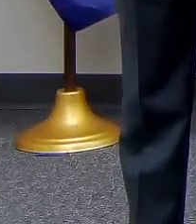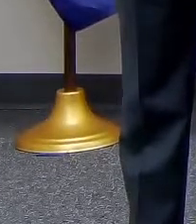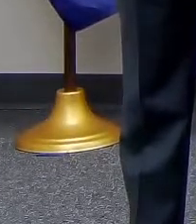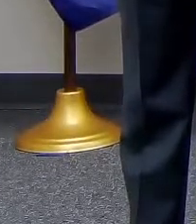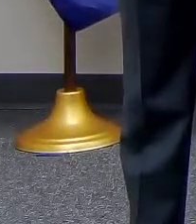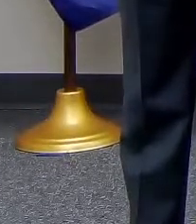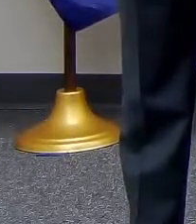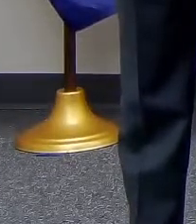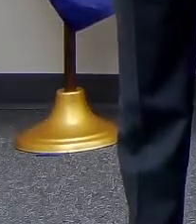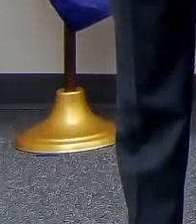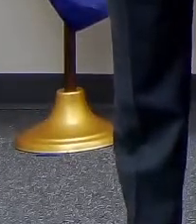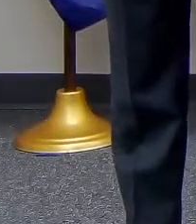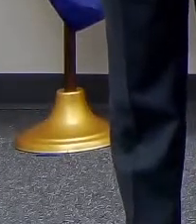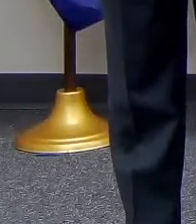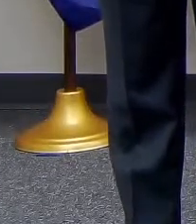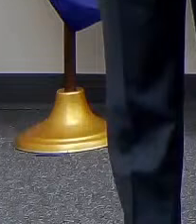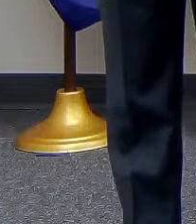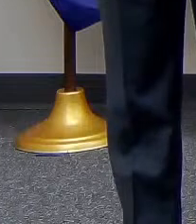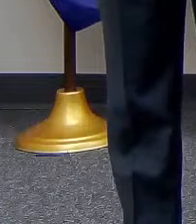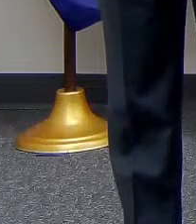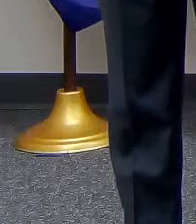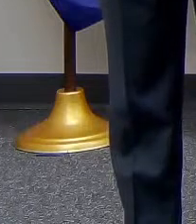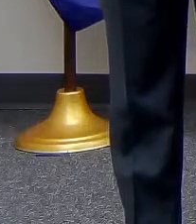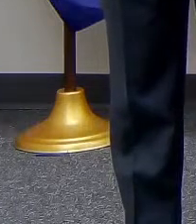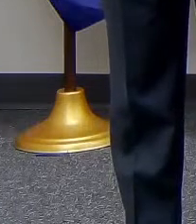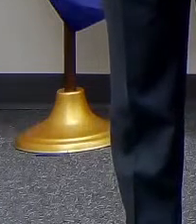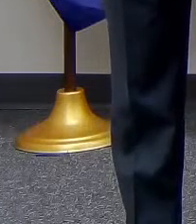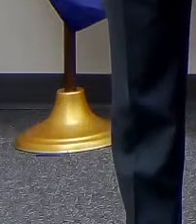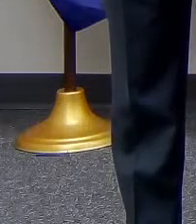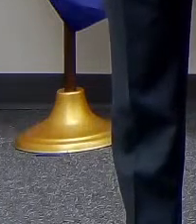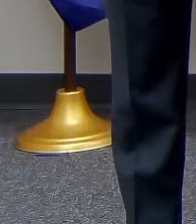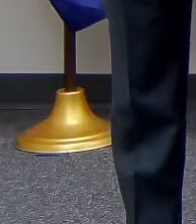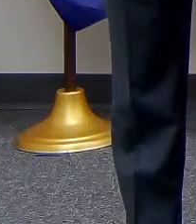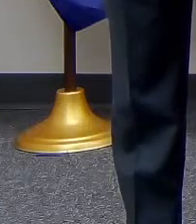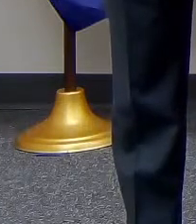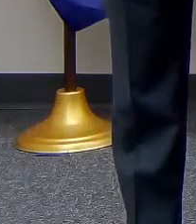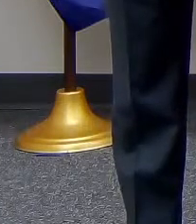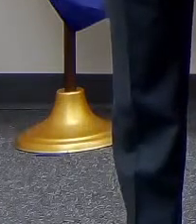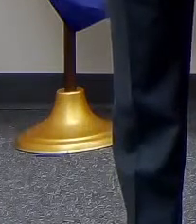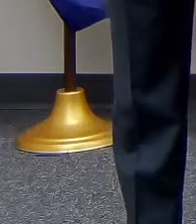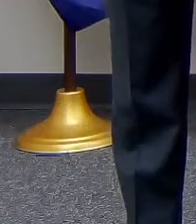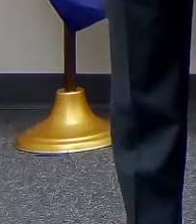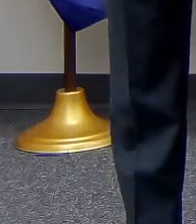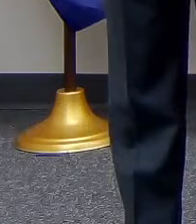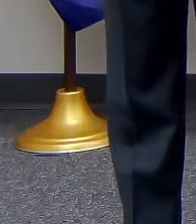anyone have questions? Okay, great. Thank you, everyone.